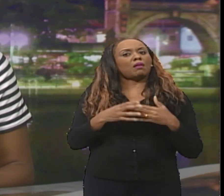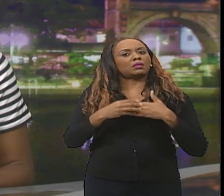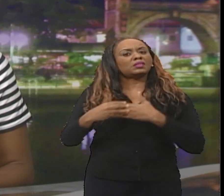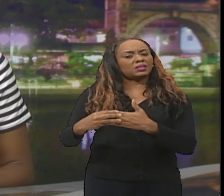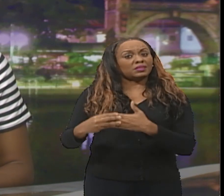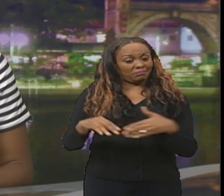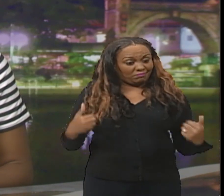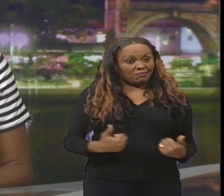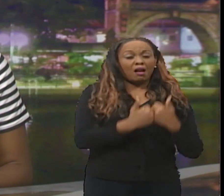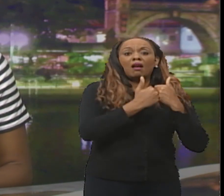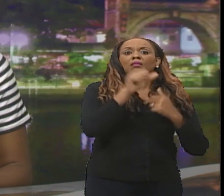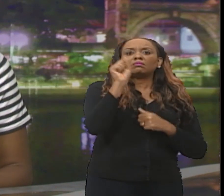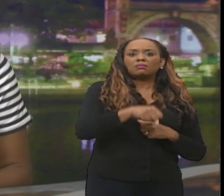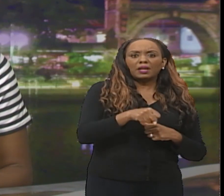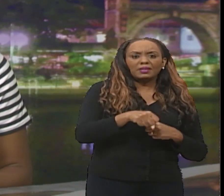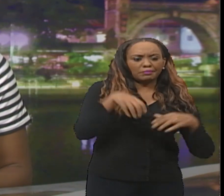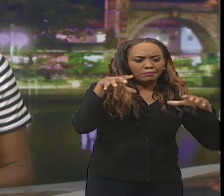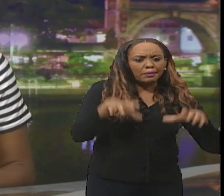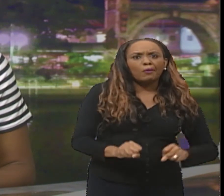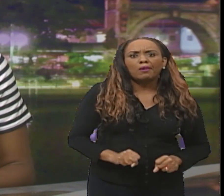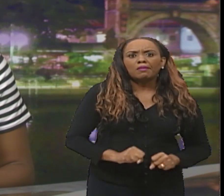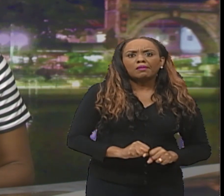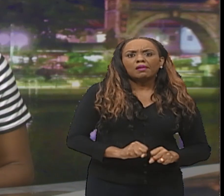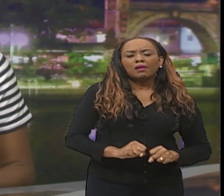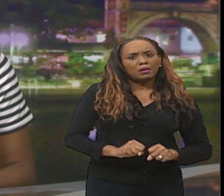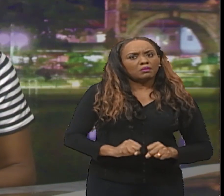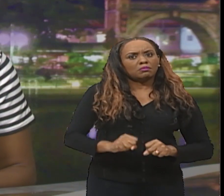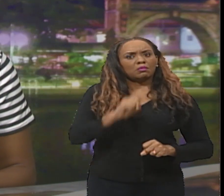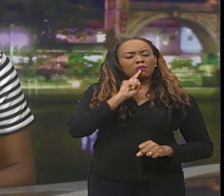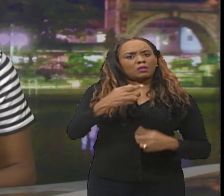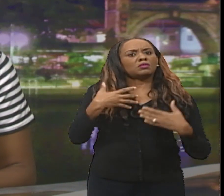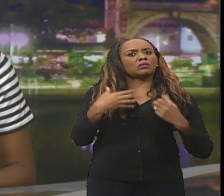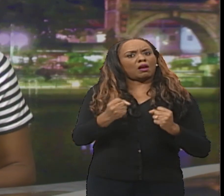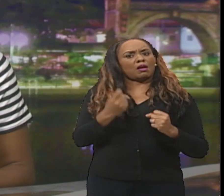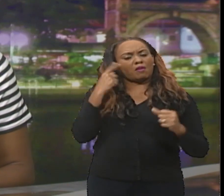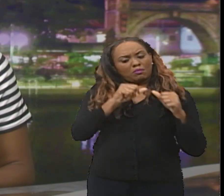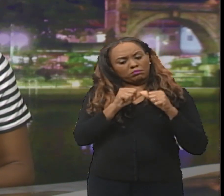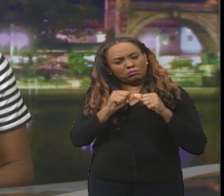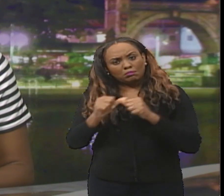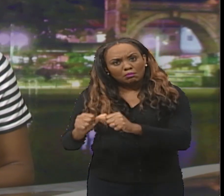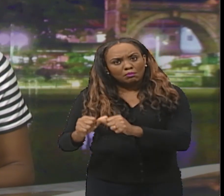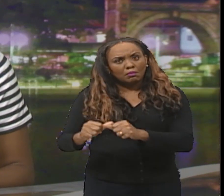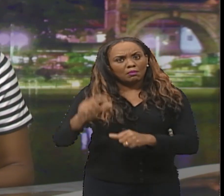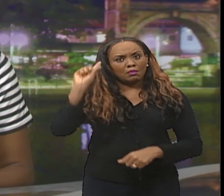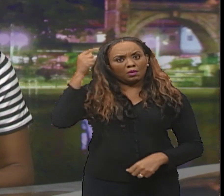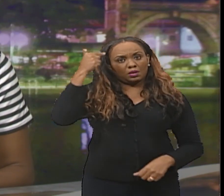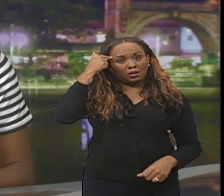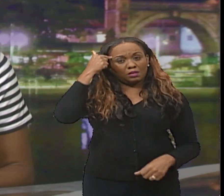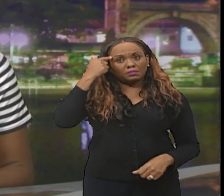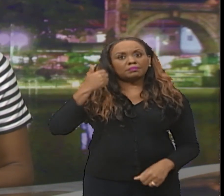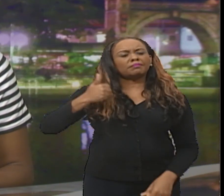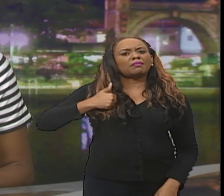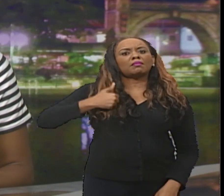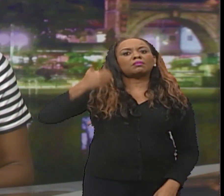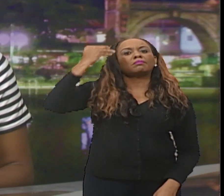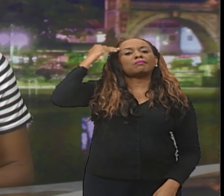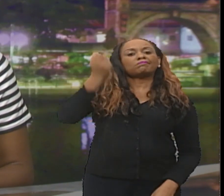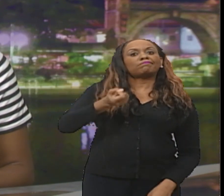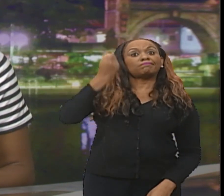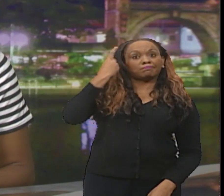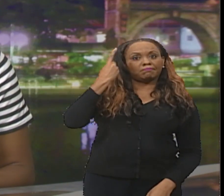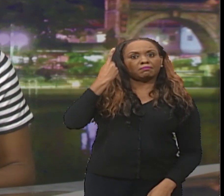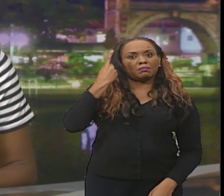challenges she has had to face on assuming office. Prime Minister Trudeau says Canada is aware of the island's tight